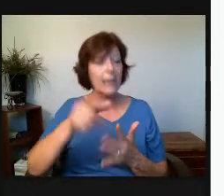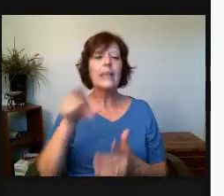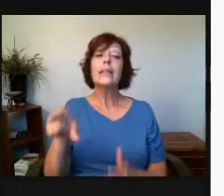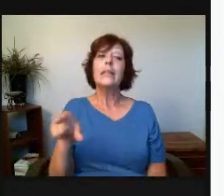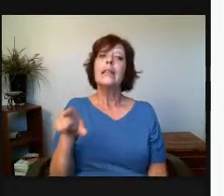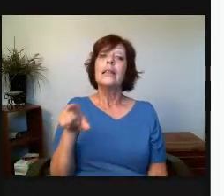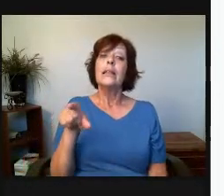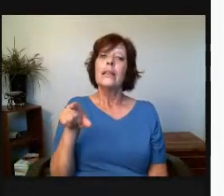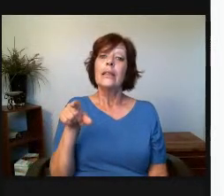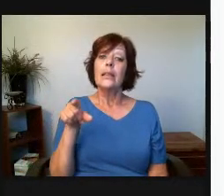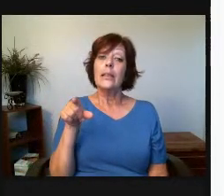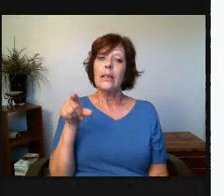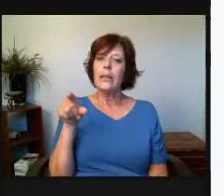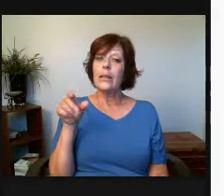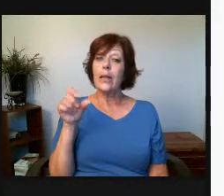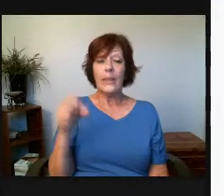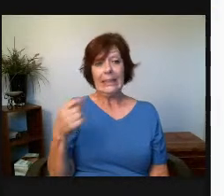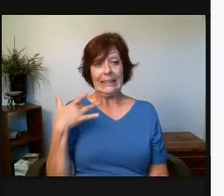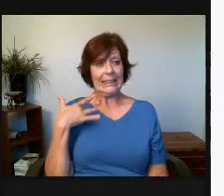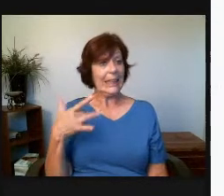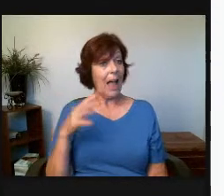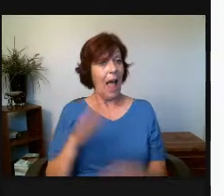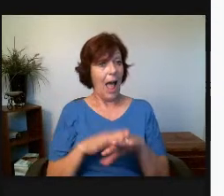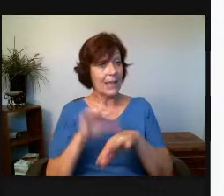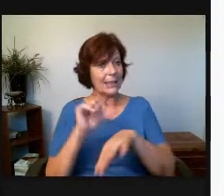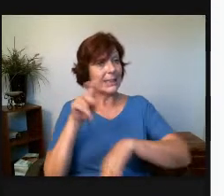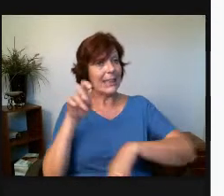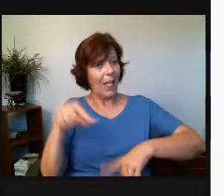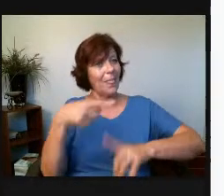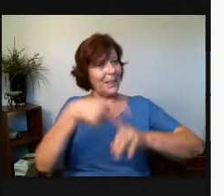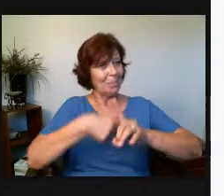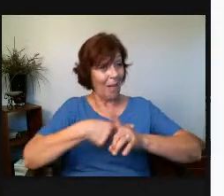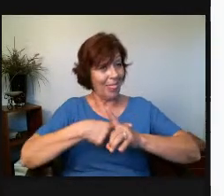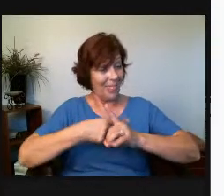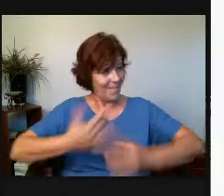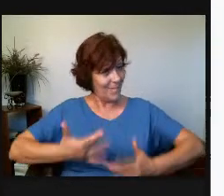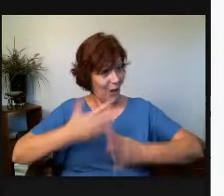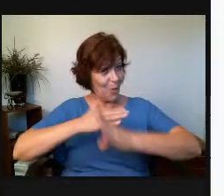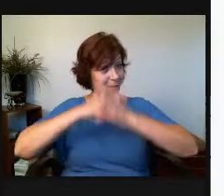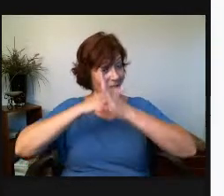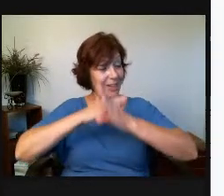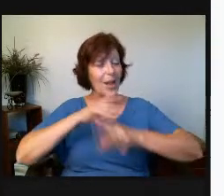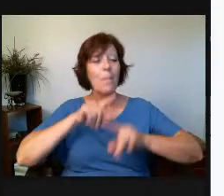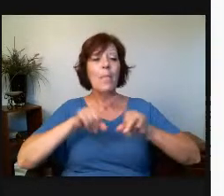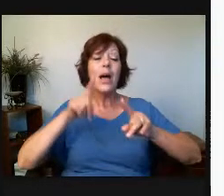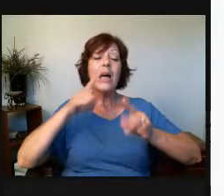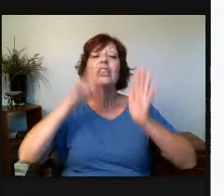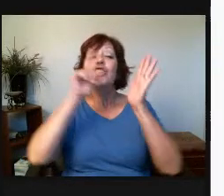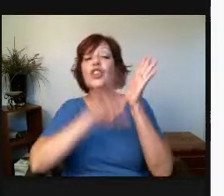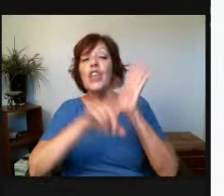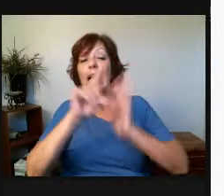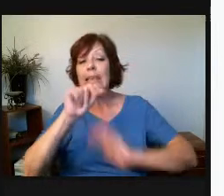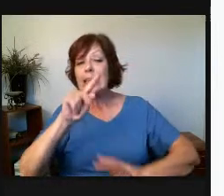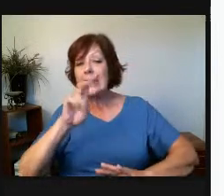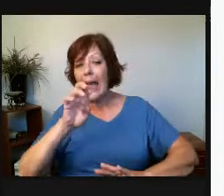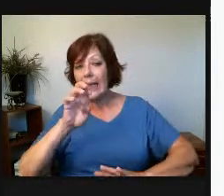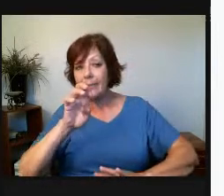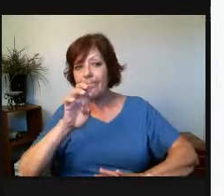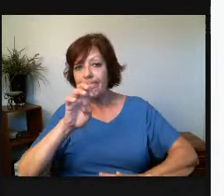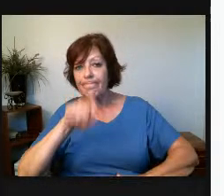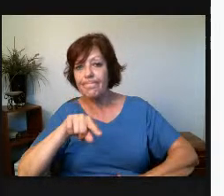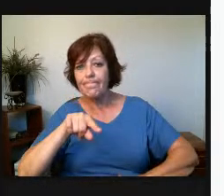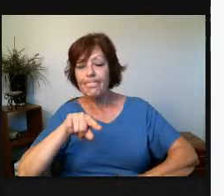month to buy them because they're usually on sale because it's fire prevention month, you want to check the date on it.